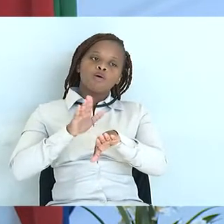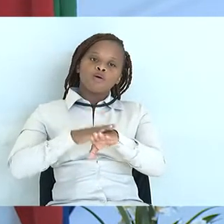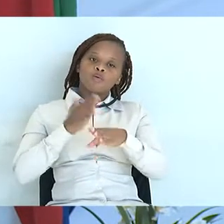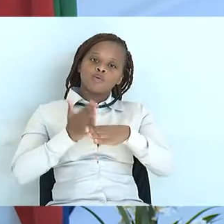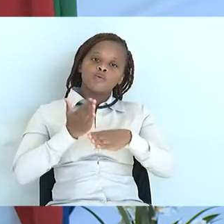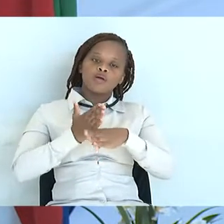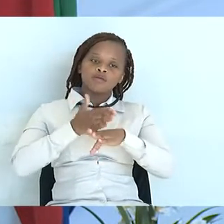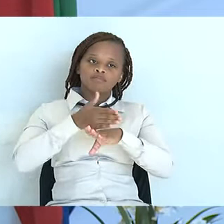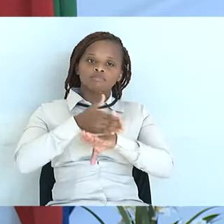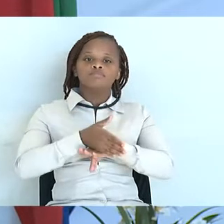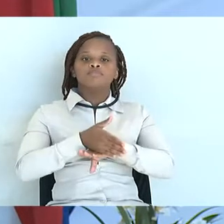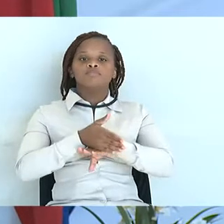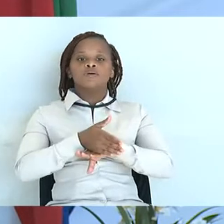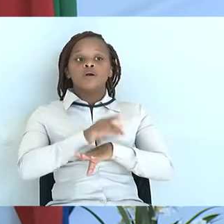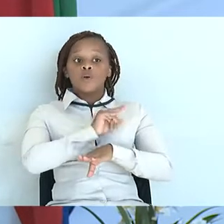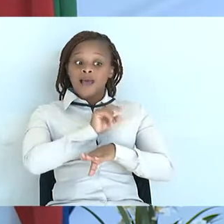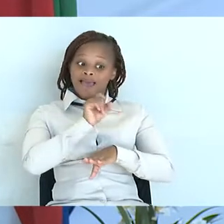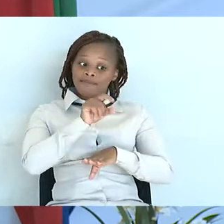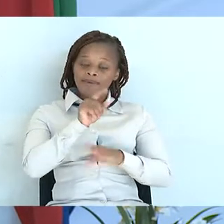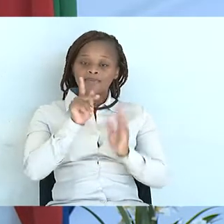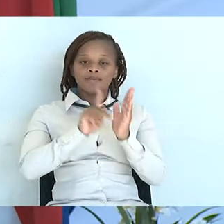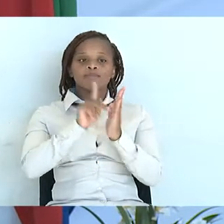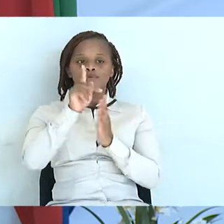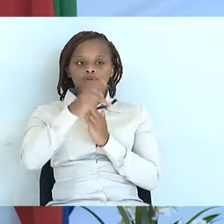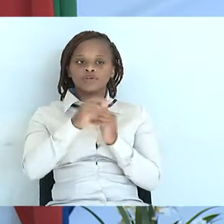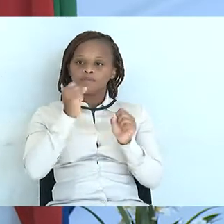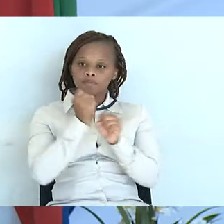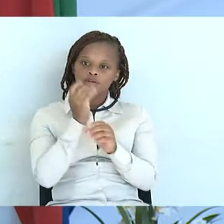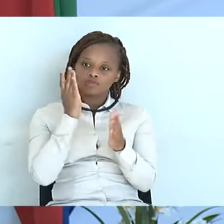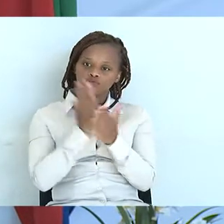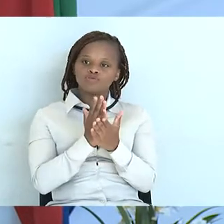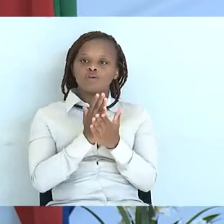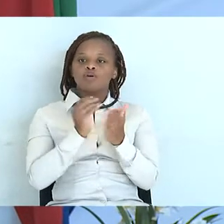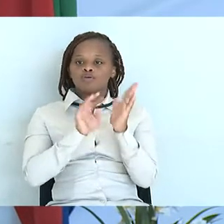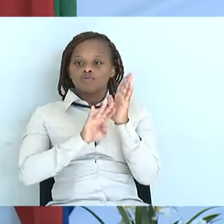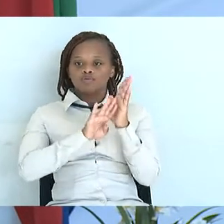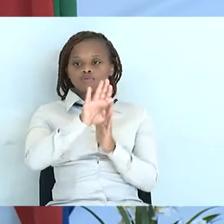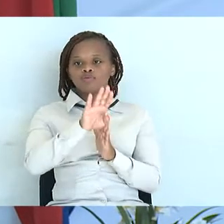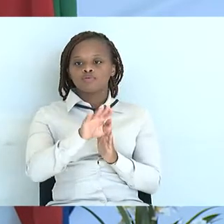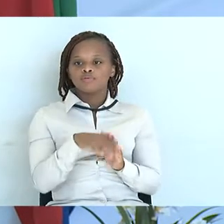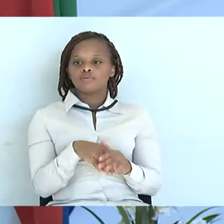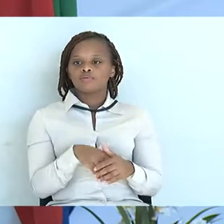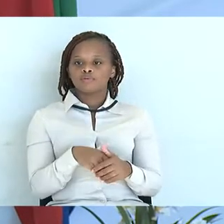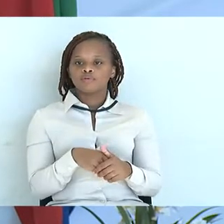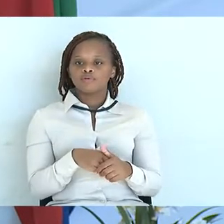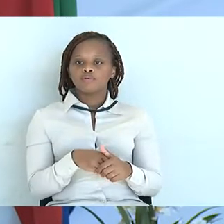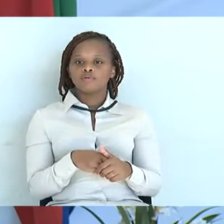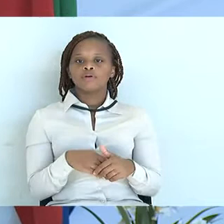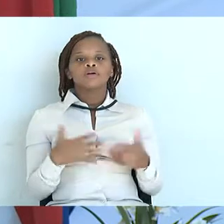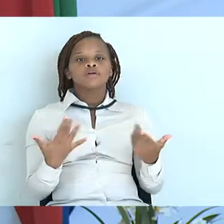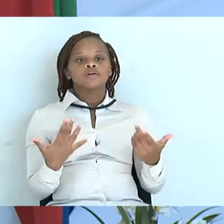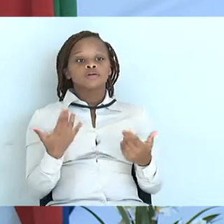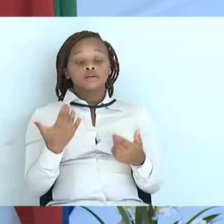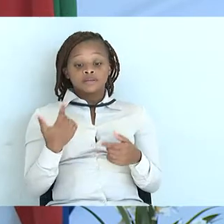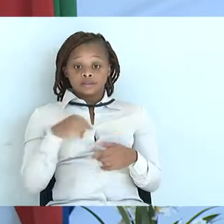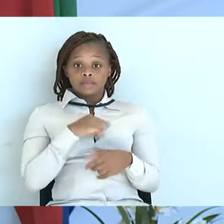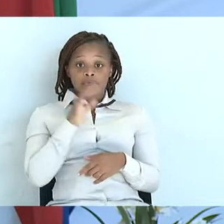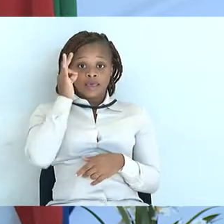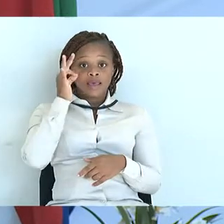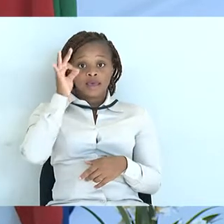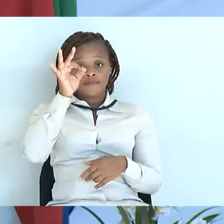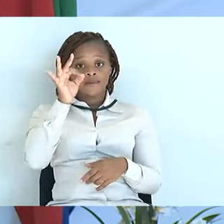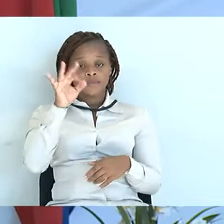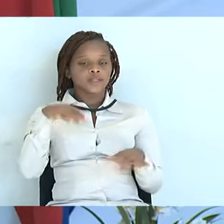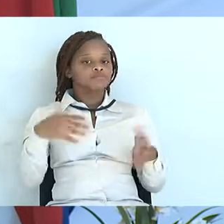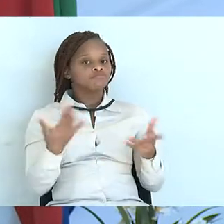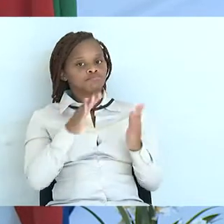administratively now to drive this project. So we need, as government and as